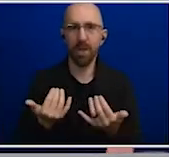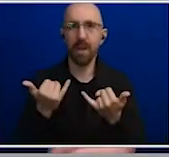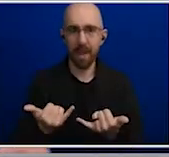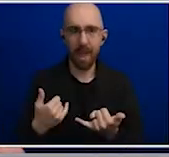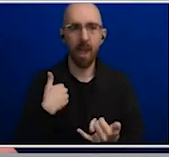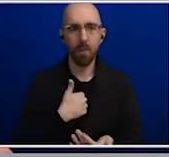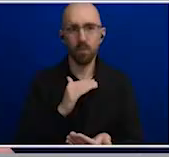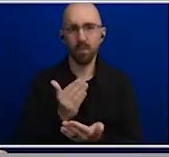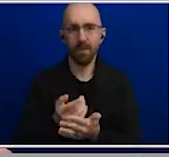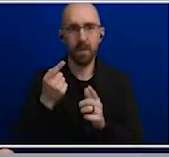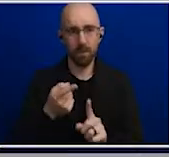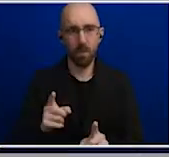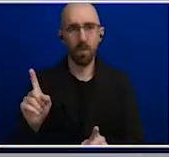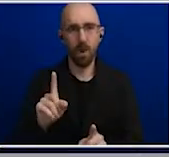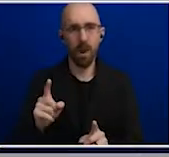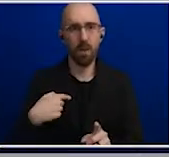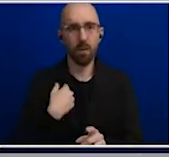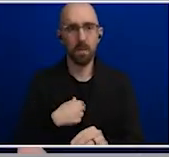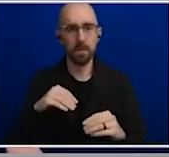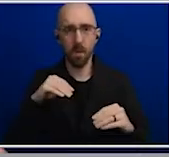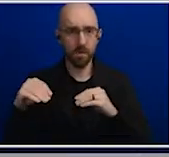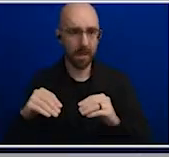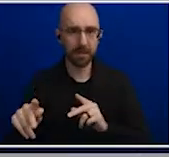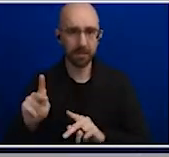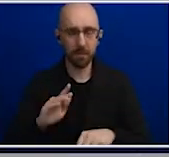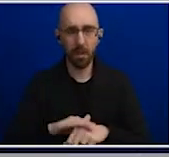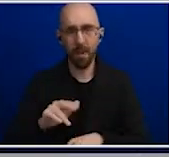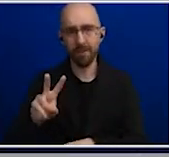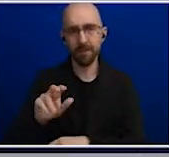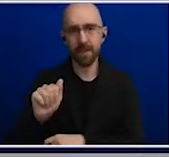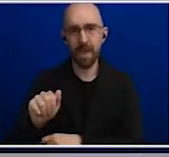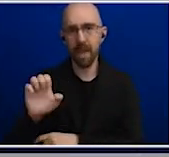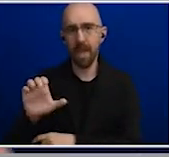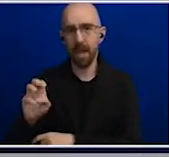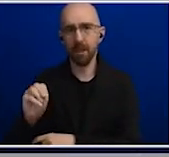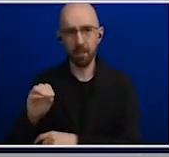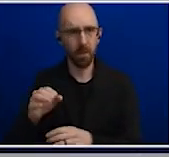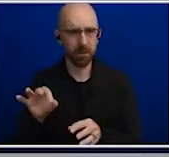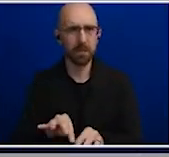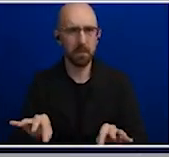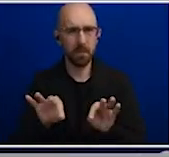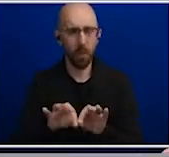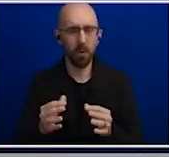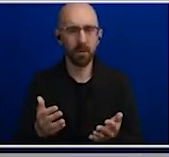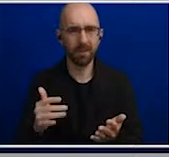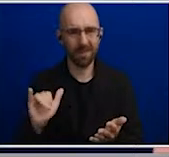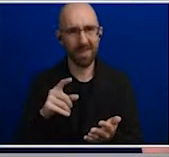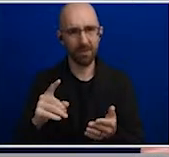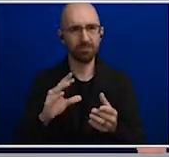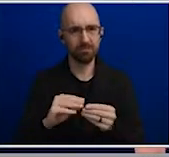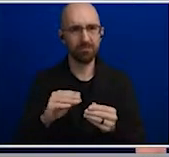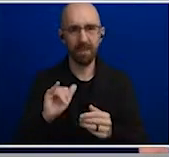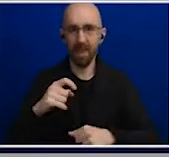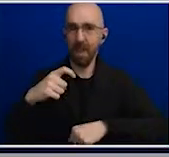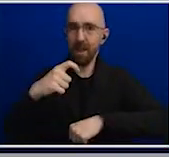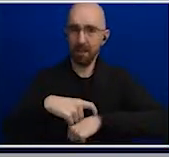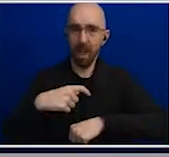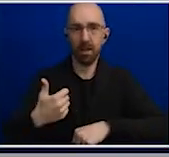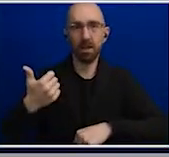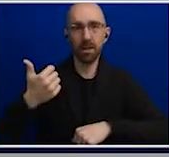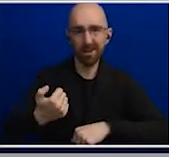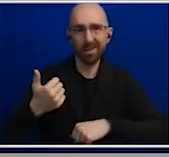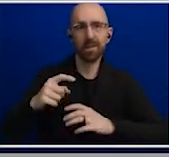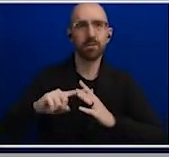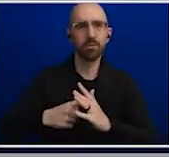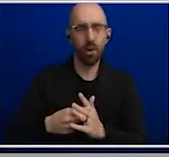we're mobilizing people on VA ECMO, which is incredibly important because, like you're saying, that clock starts, and it's